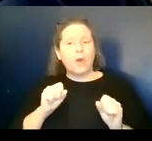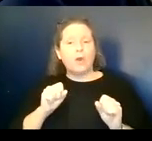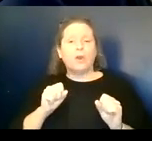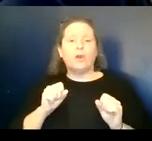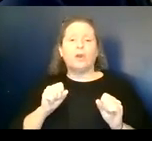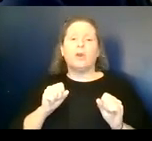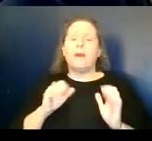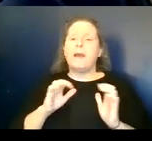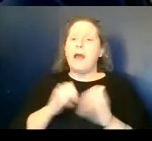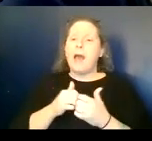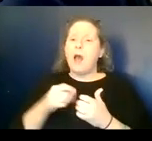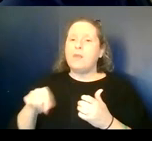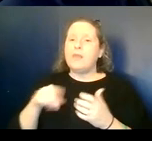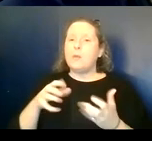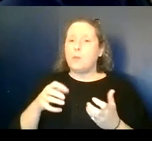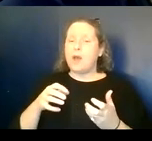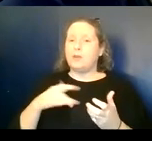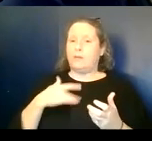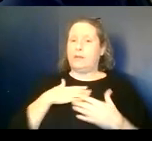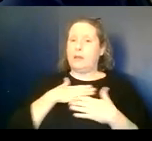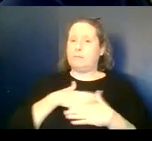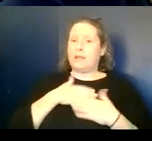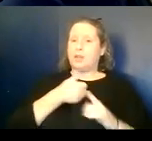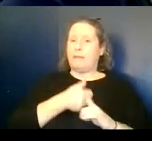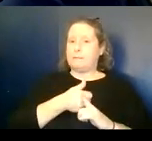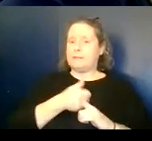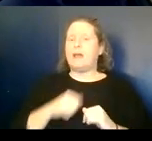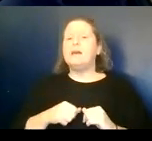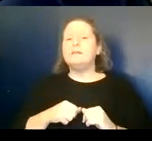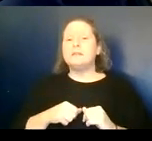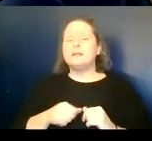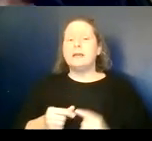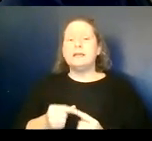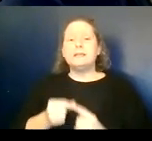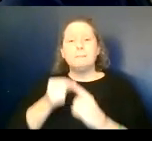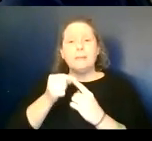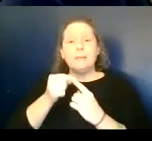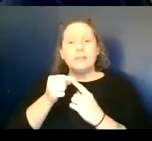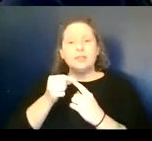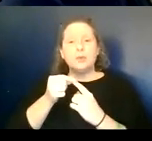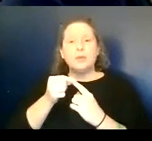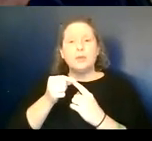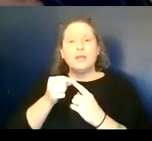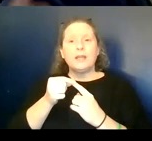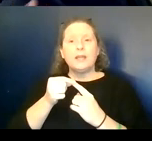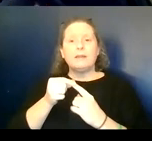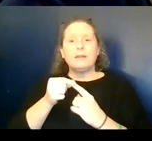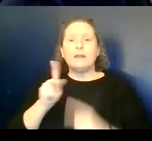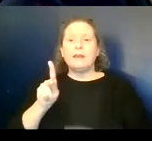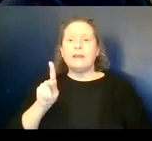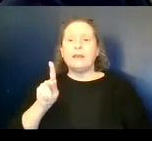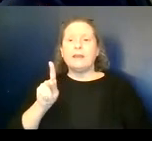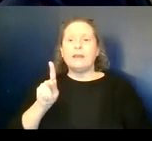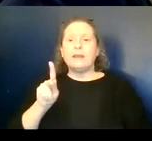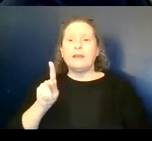how they want to be pleasured, especially in kink, which I will say that for